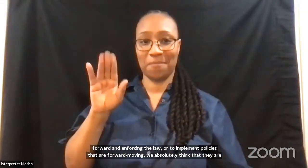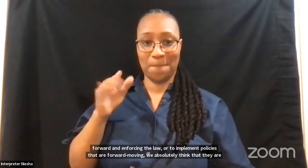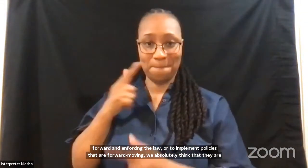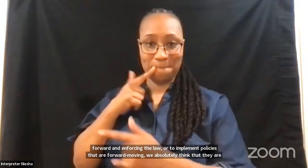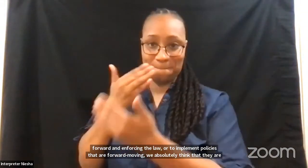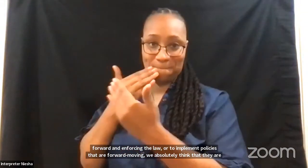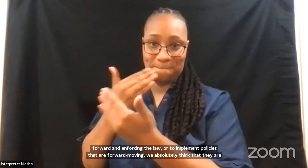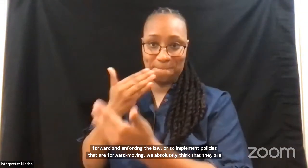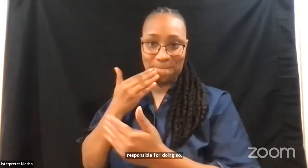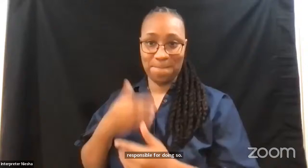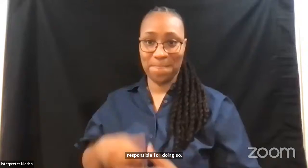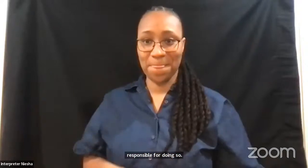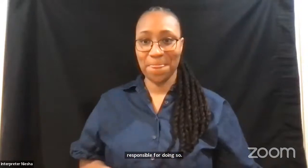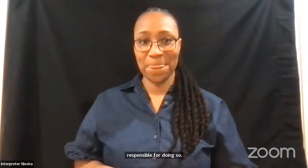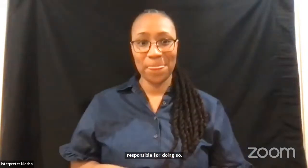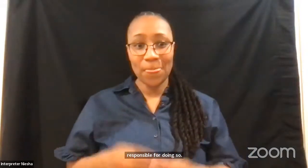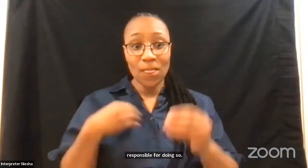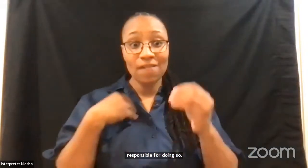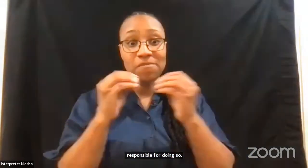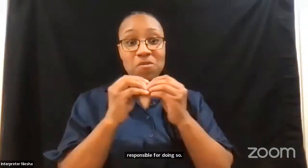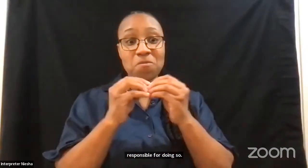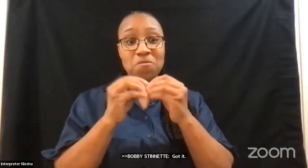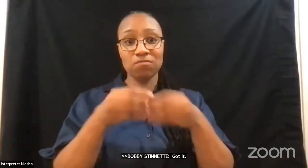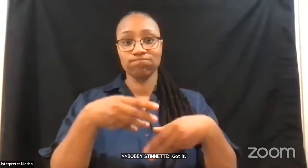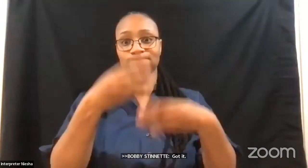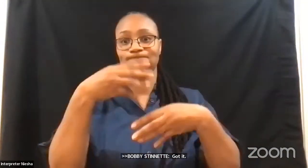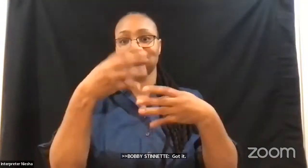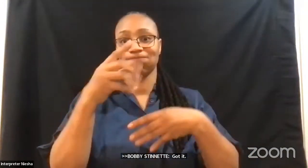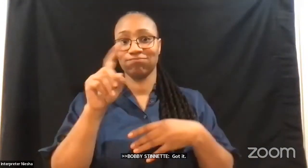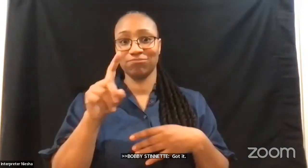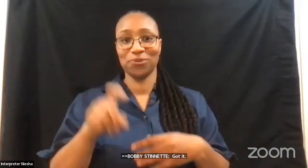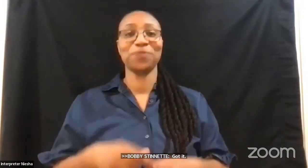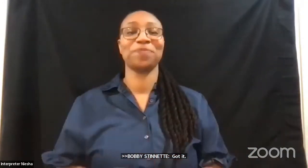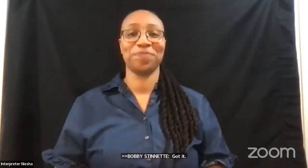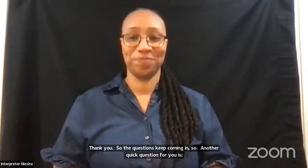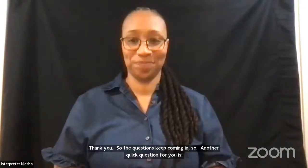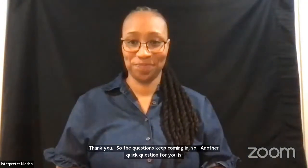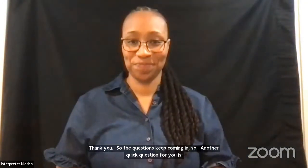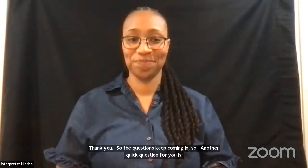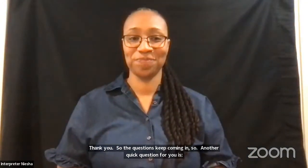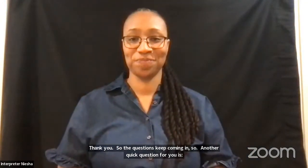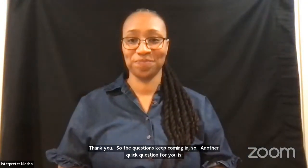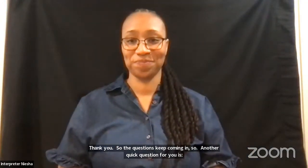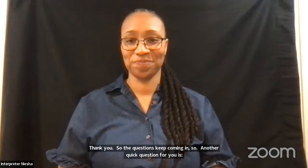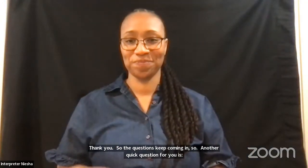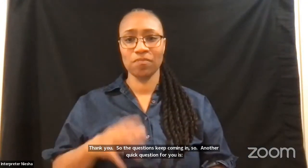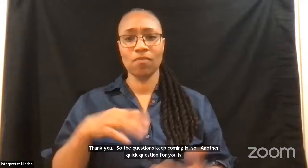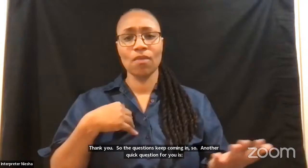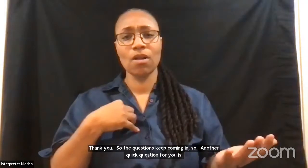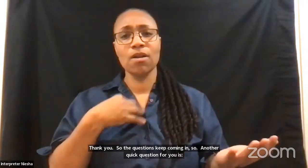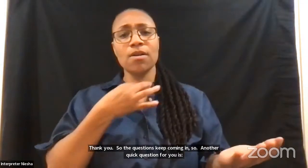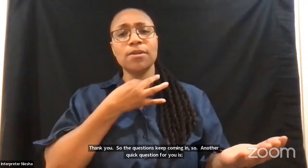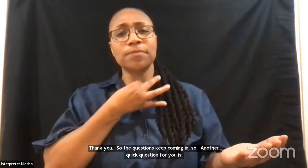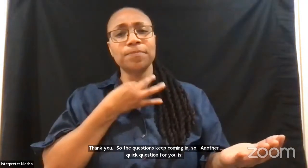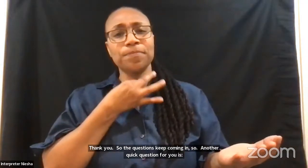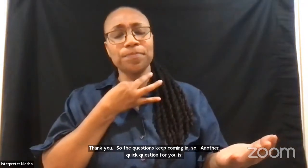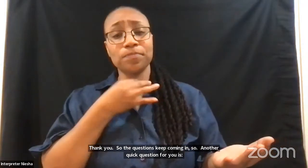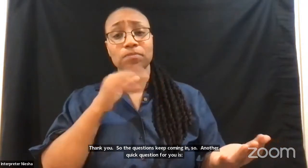another quick question for you is, will an announcement be sent out when the framework is available on the